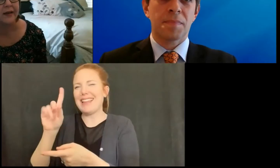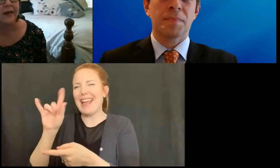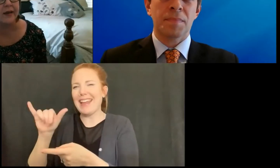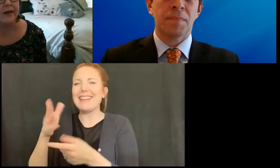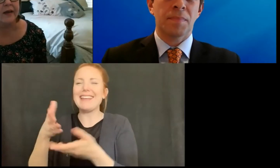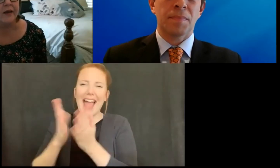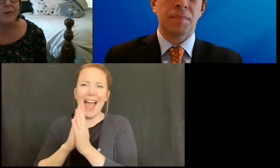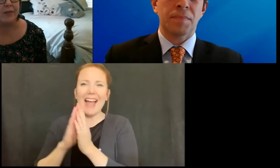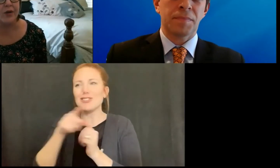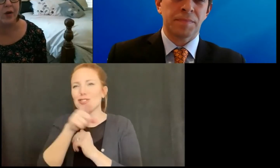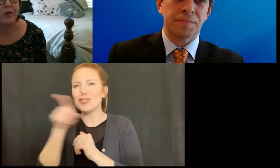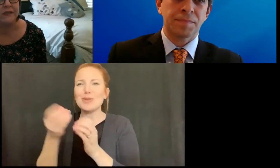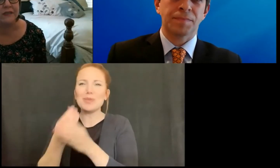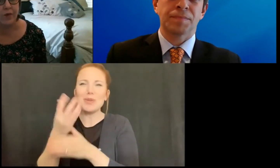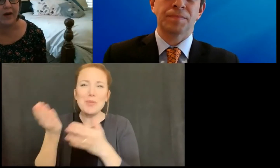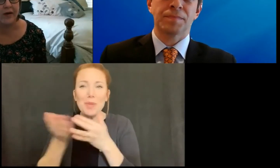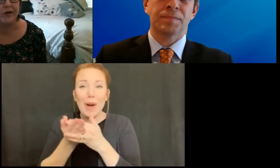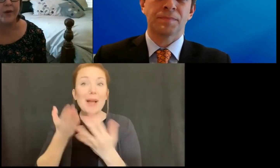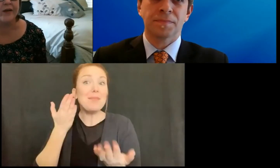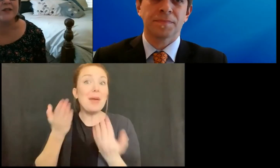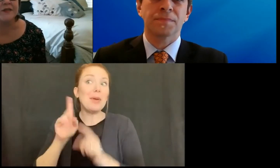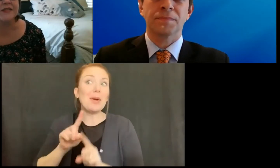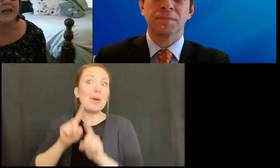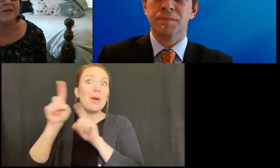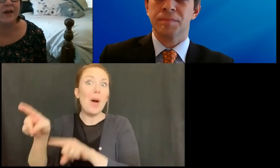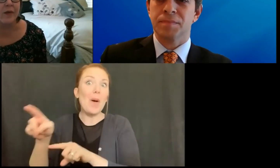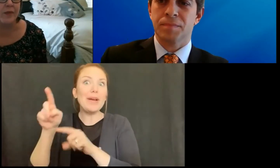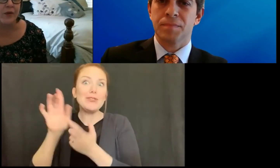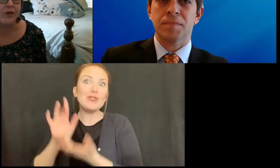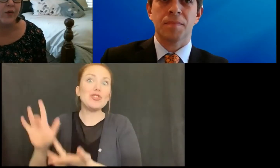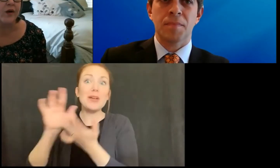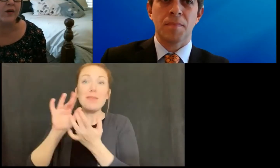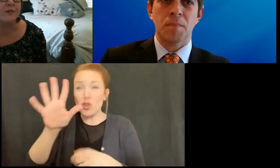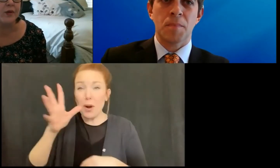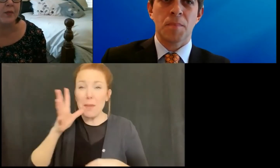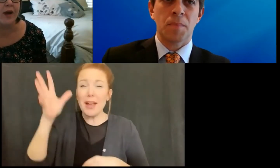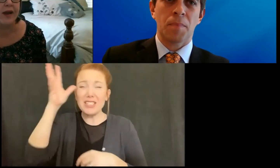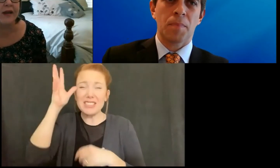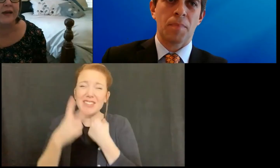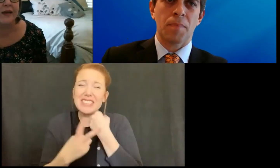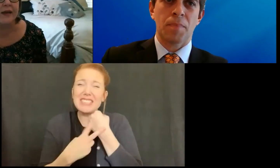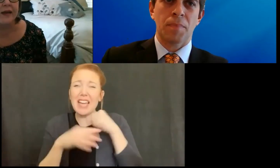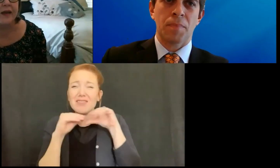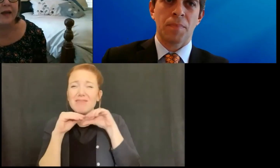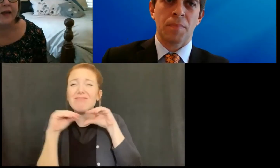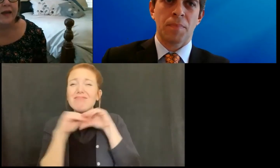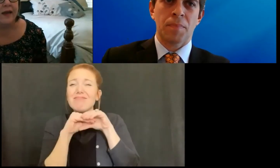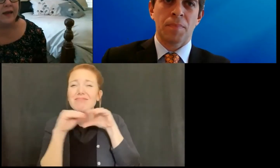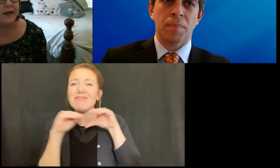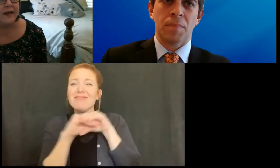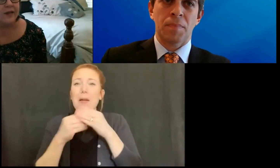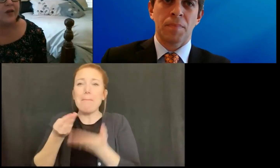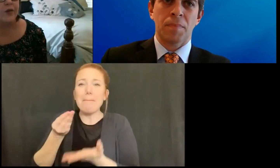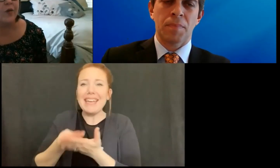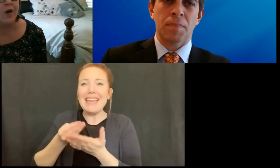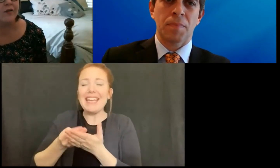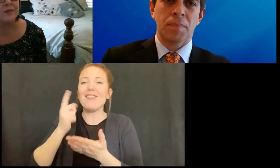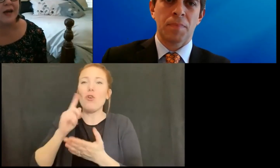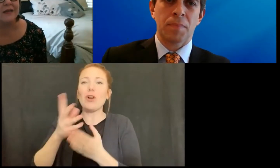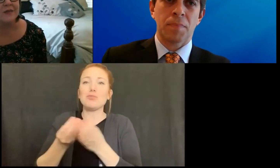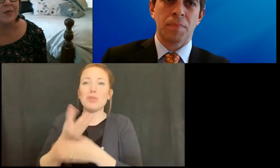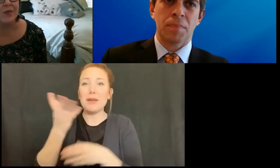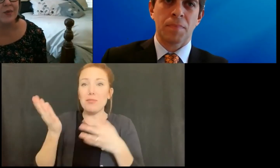and maybe you're going somewhere and your parents have saved up and you're going on spring break, and you